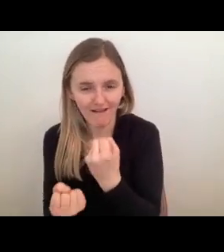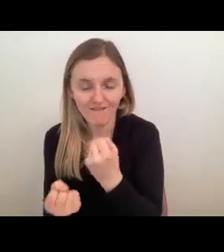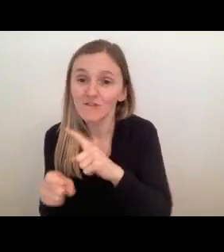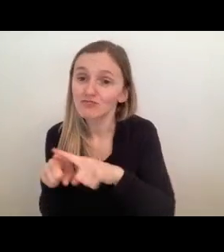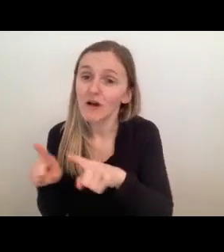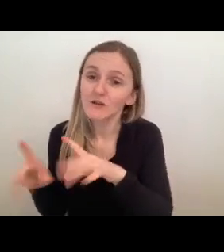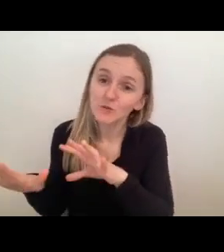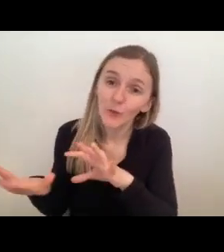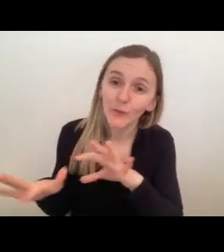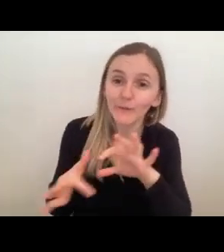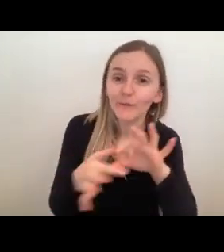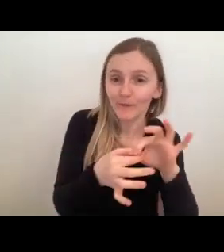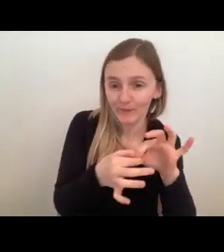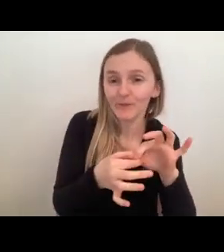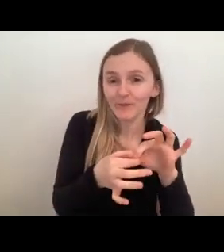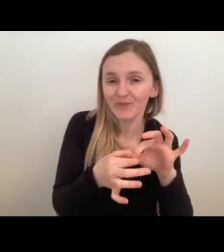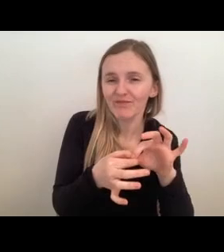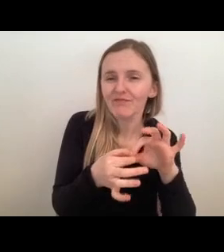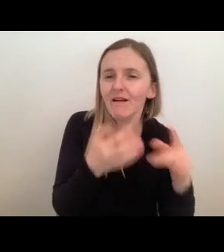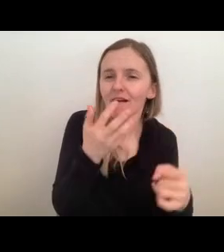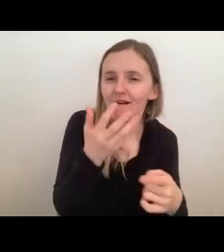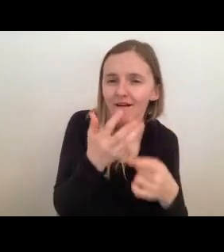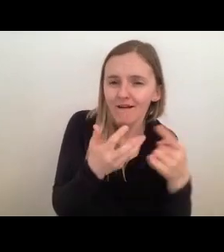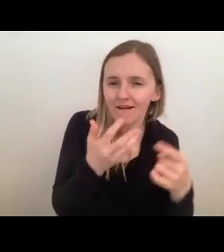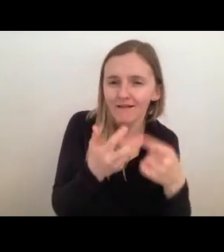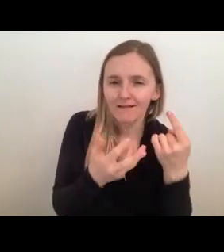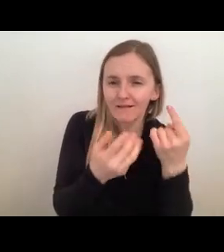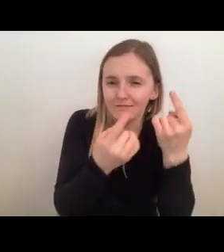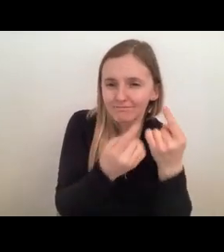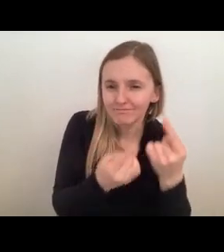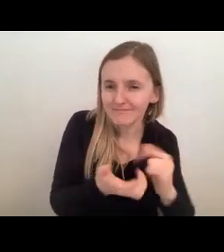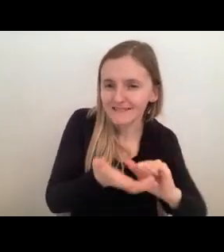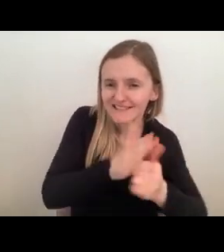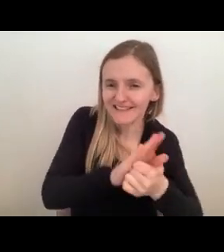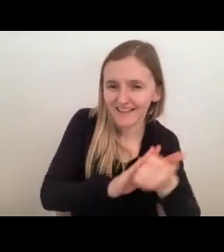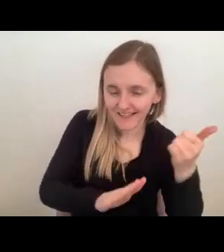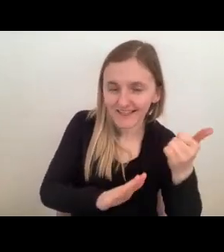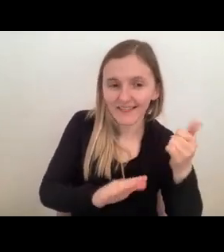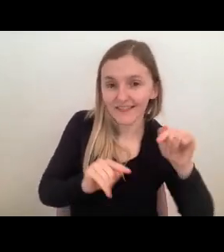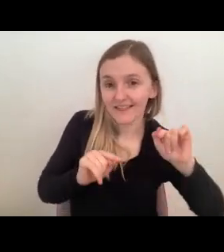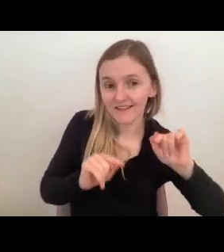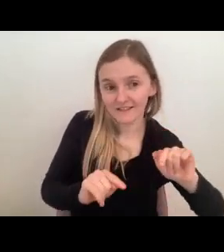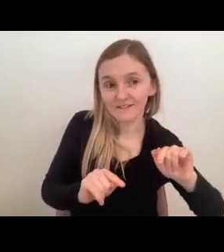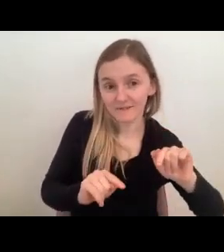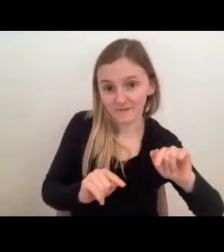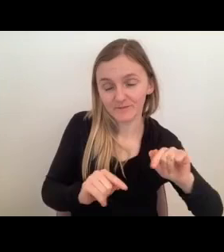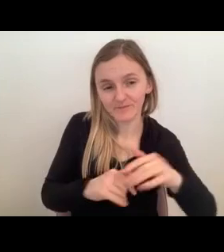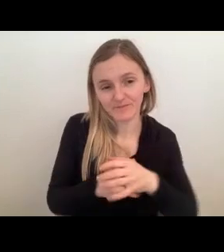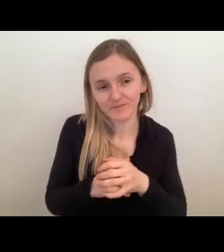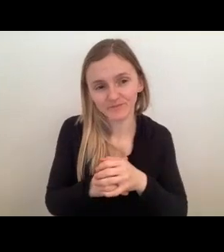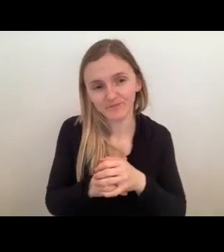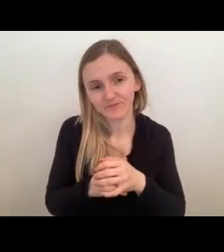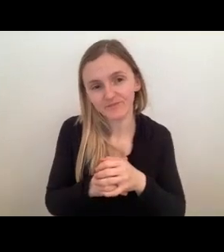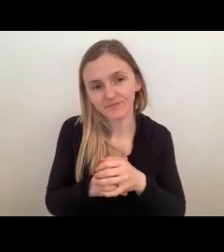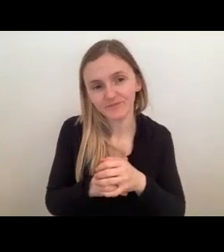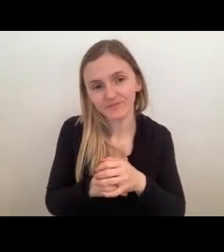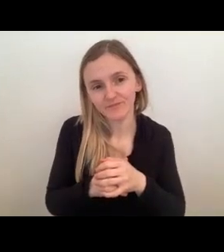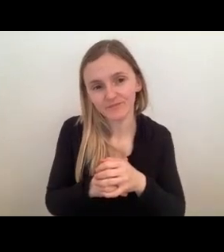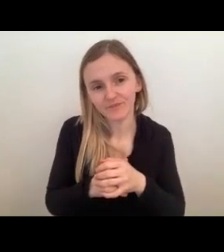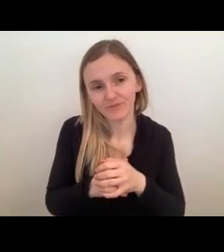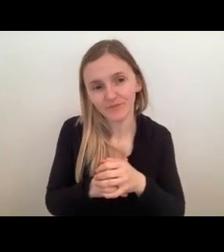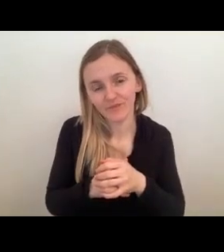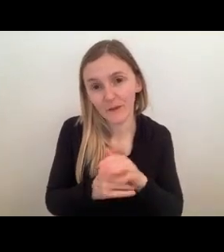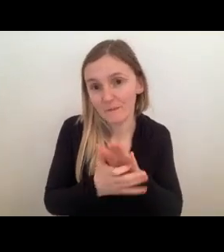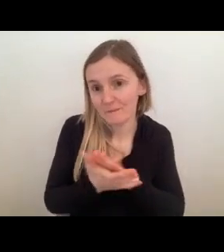to their interests, if we can link whatever it is that we're asking them to do to things that motivate them and they're interested in,